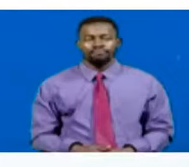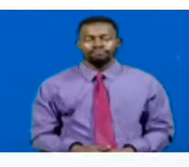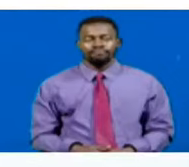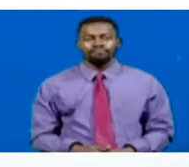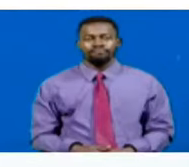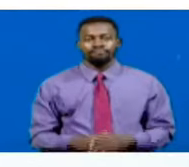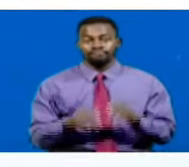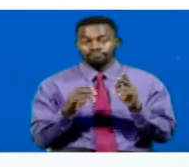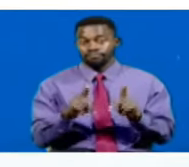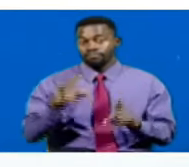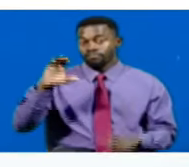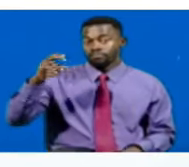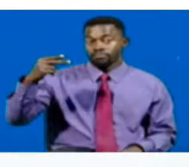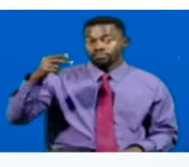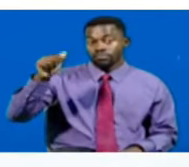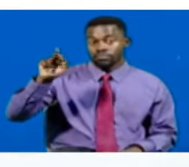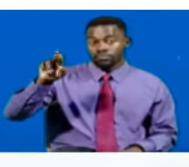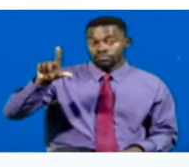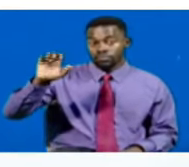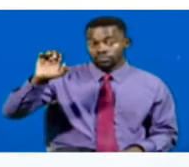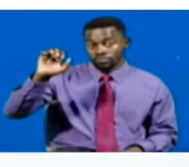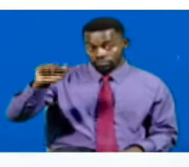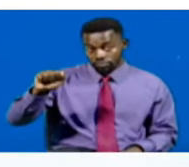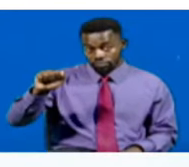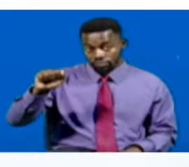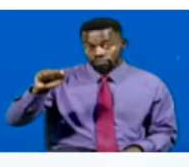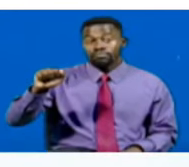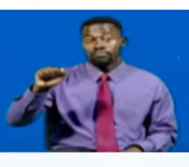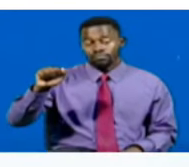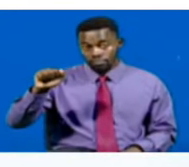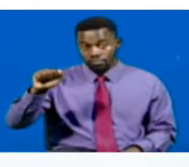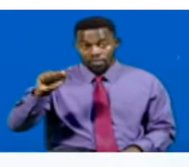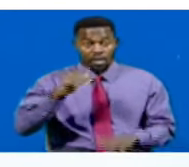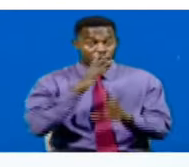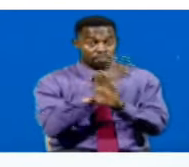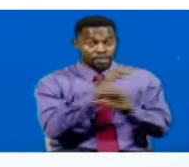Now, Charles Githenji, that's President William Ruto's nominee for Council General to the